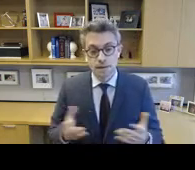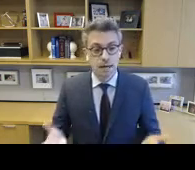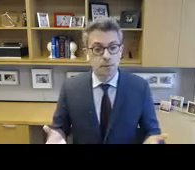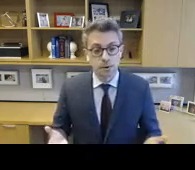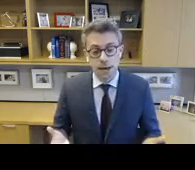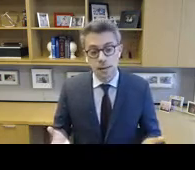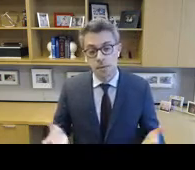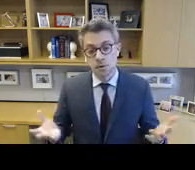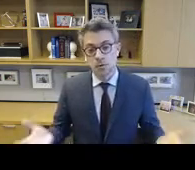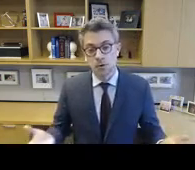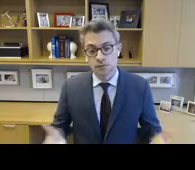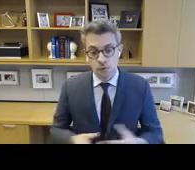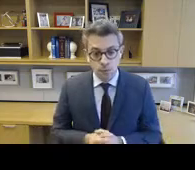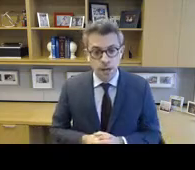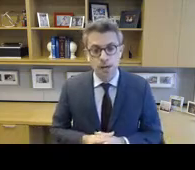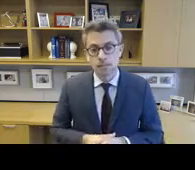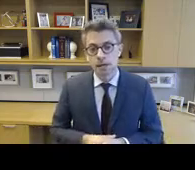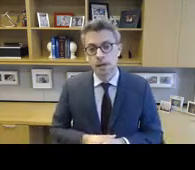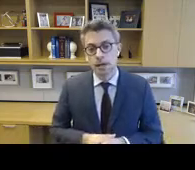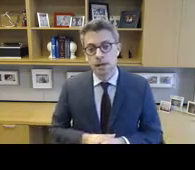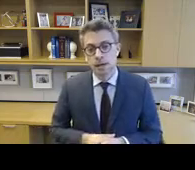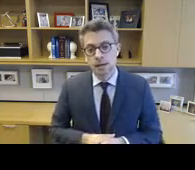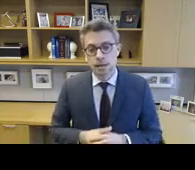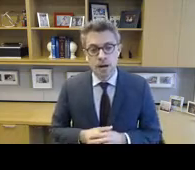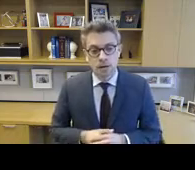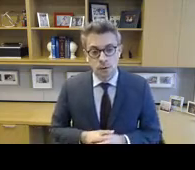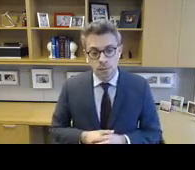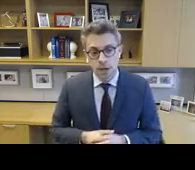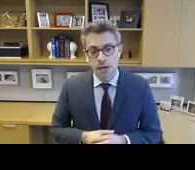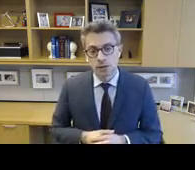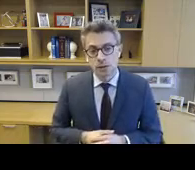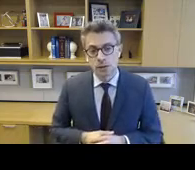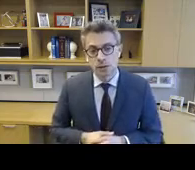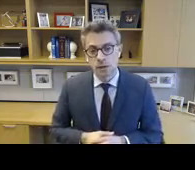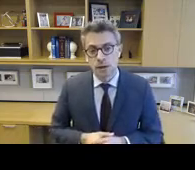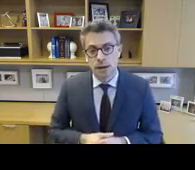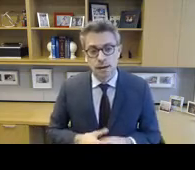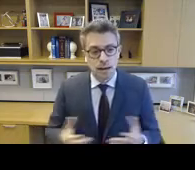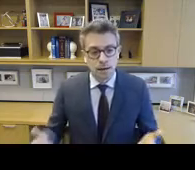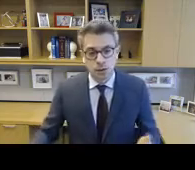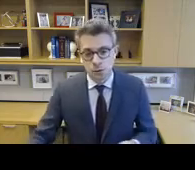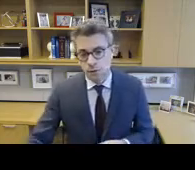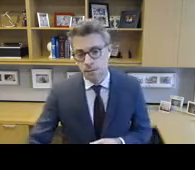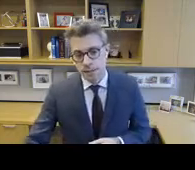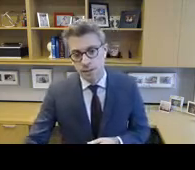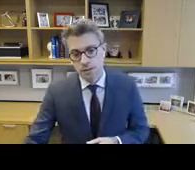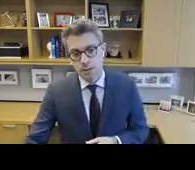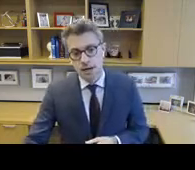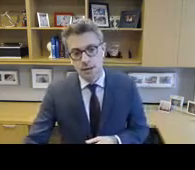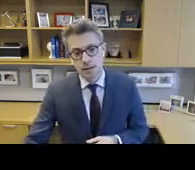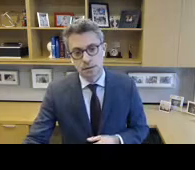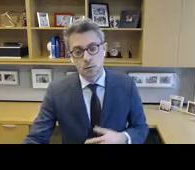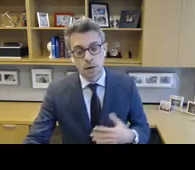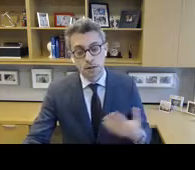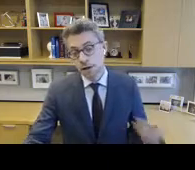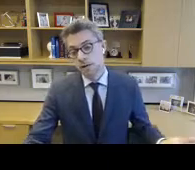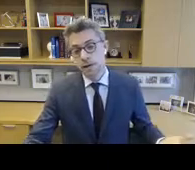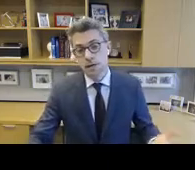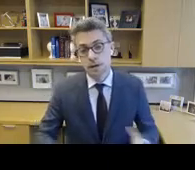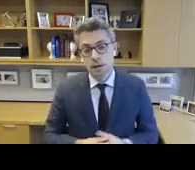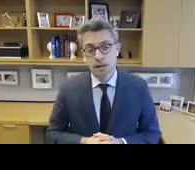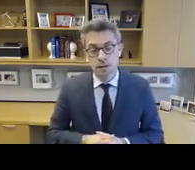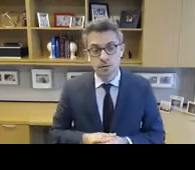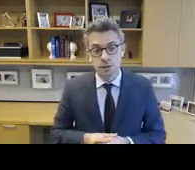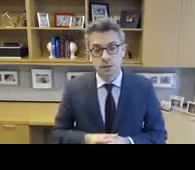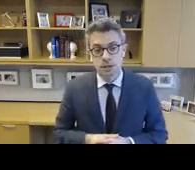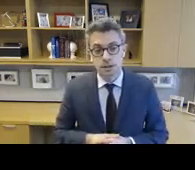And then type your name or your firm name, the amount of your pledge, and any short message that you want to share.